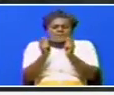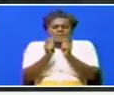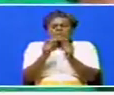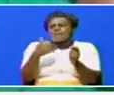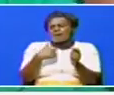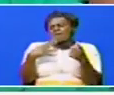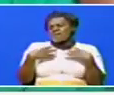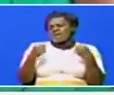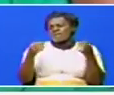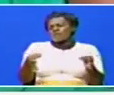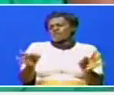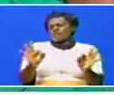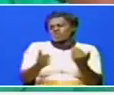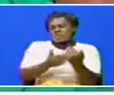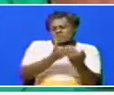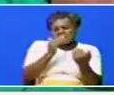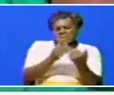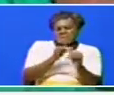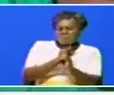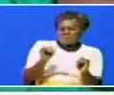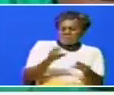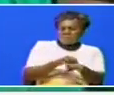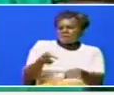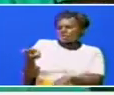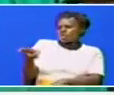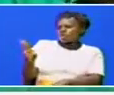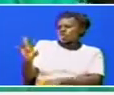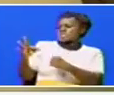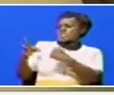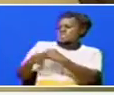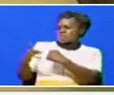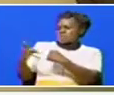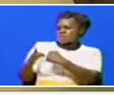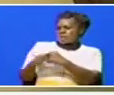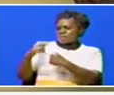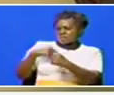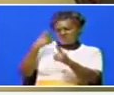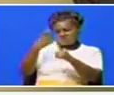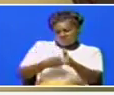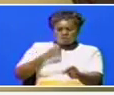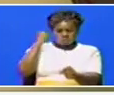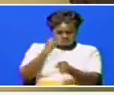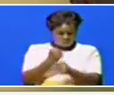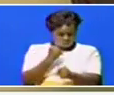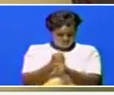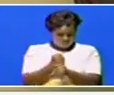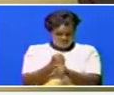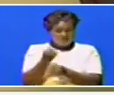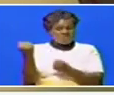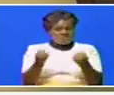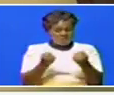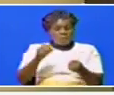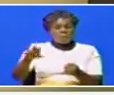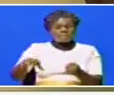health officer attends to his wounds. He was shot in Kibra. Nilikuwa nimetoka job, magari hazikuwa